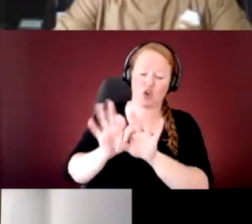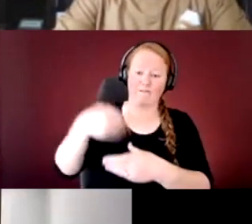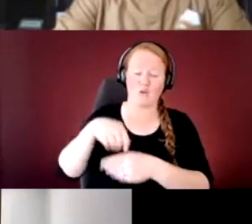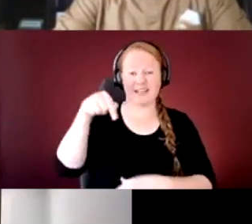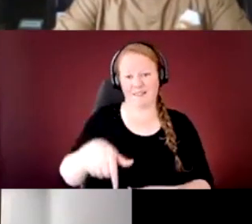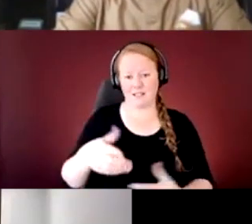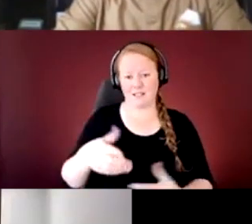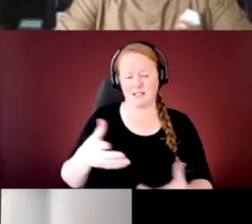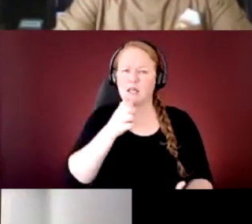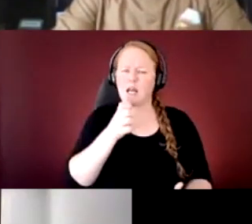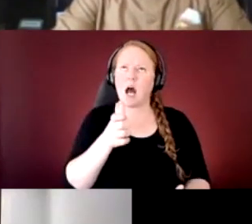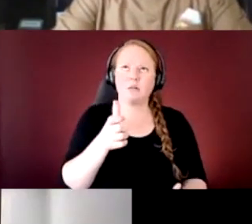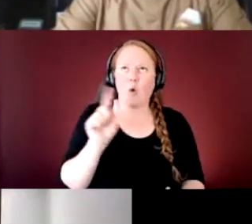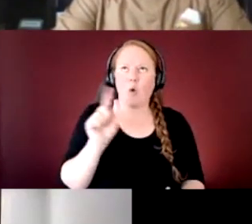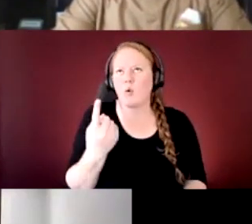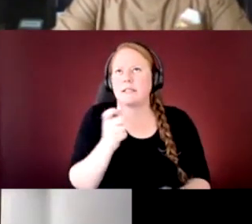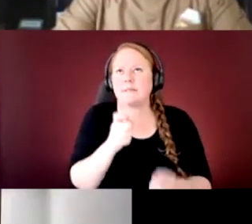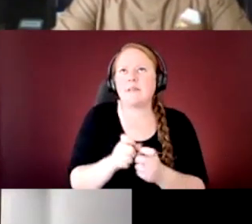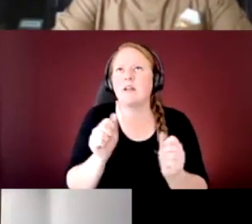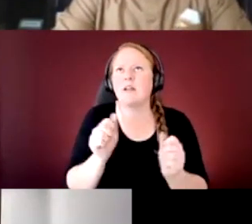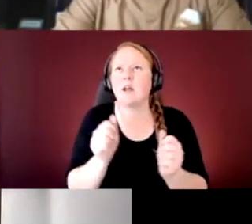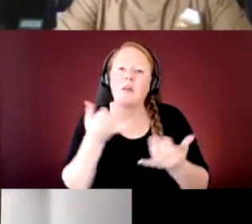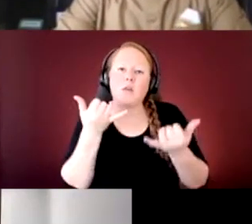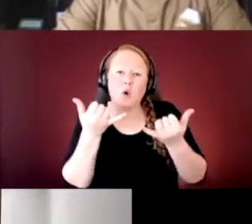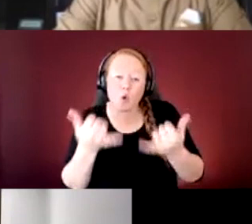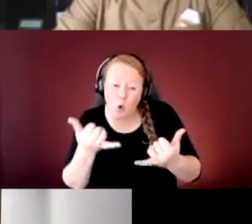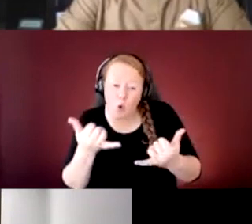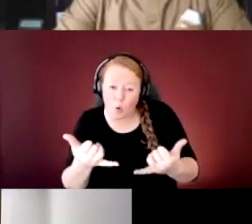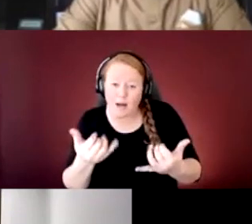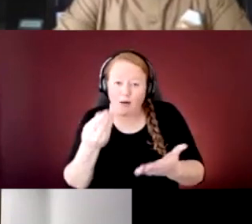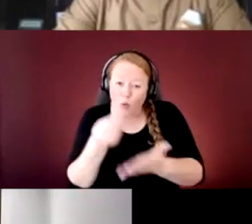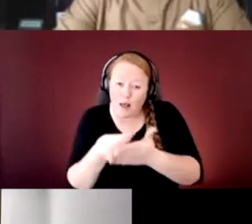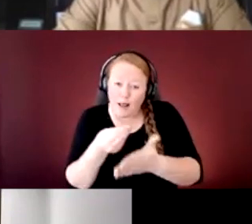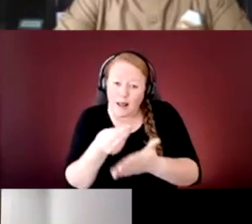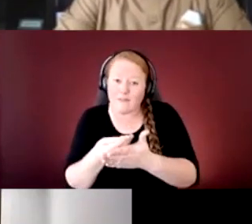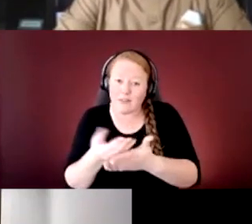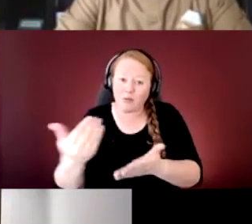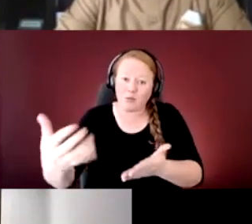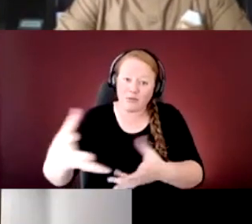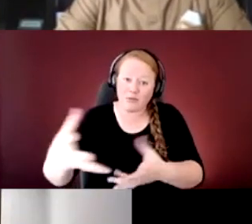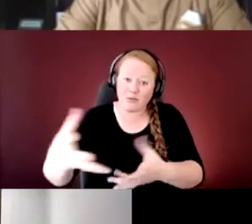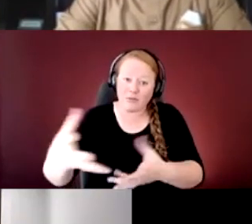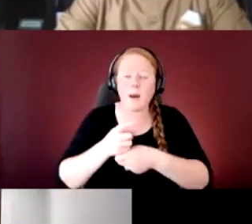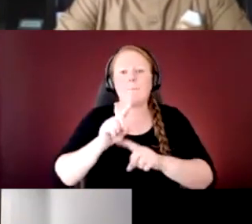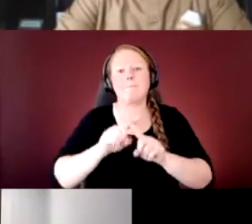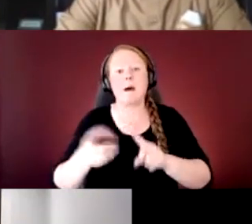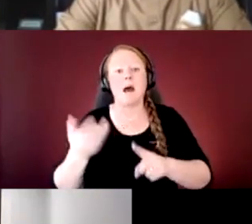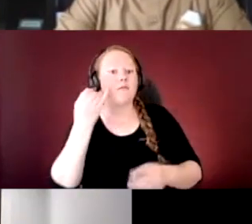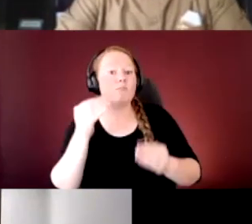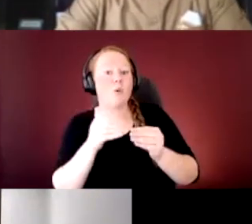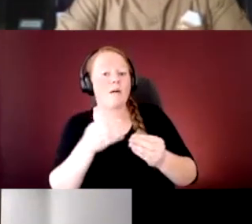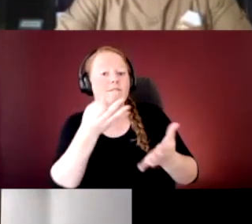the current relief funds that have come down, but also recognizing that if we do have additional infrastructure funds